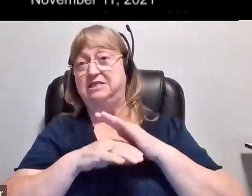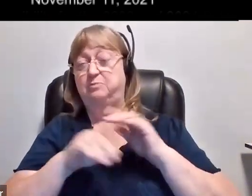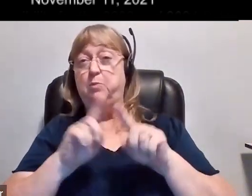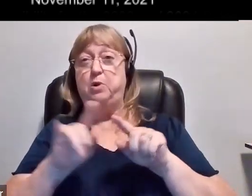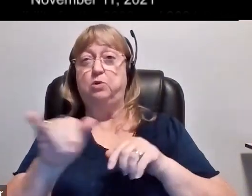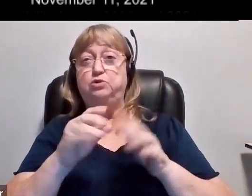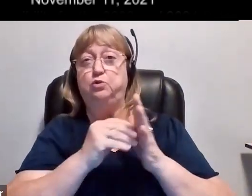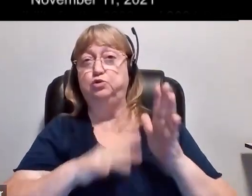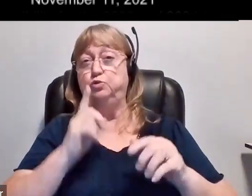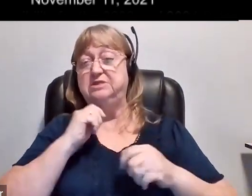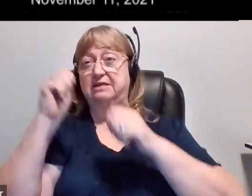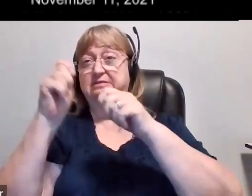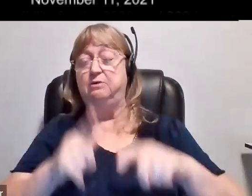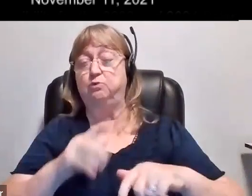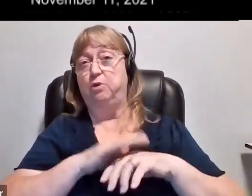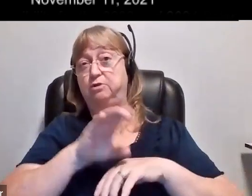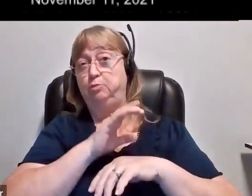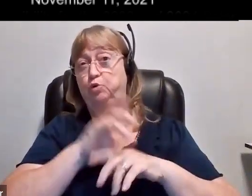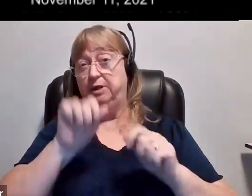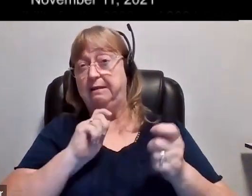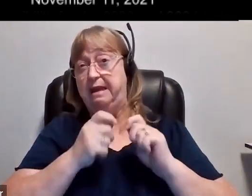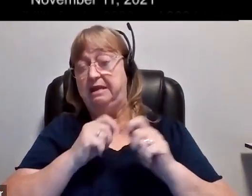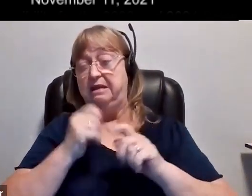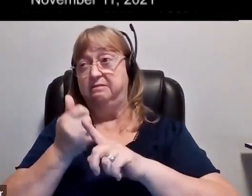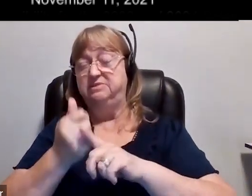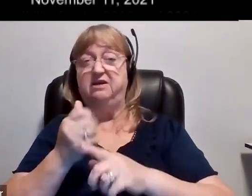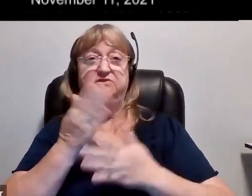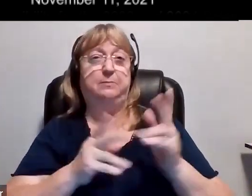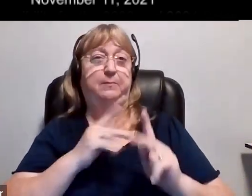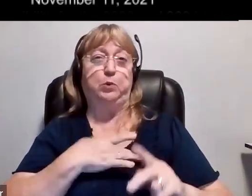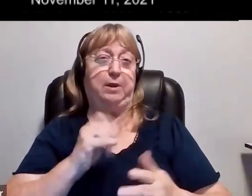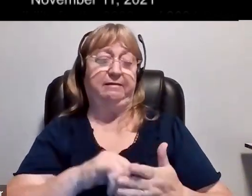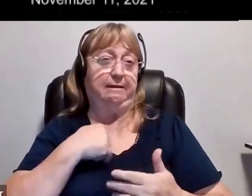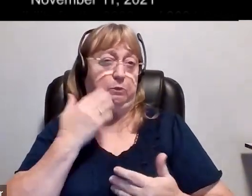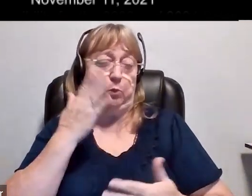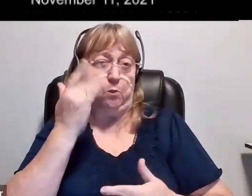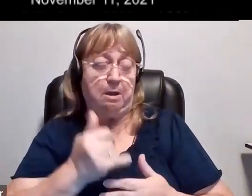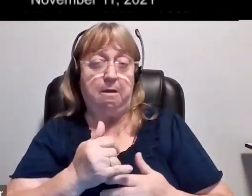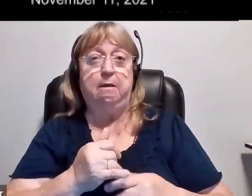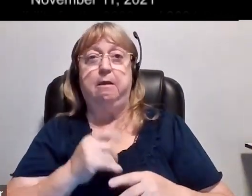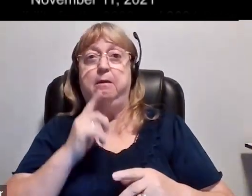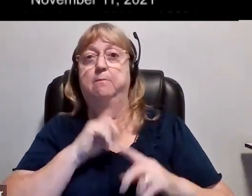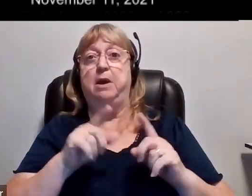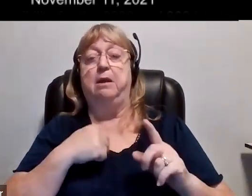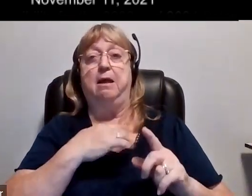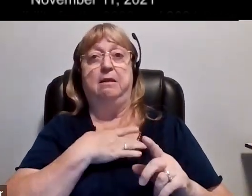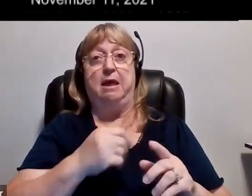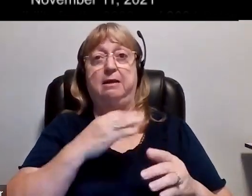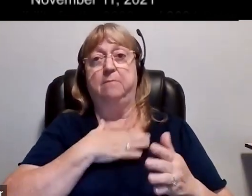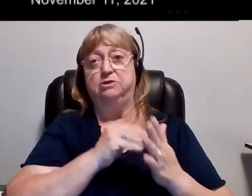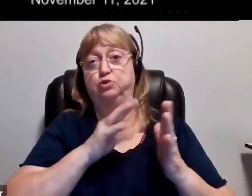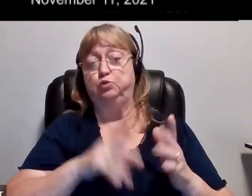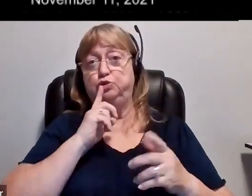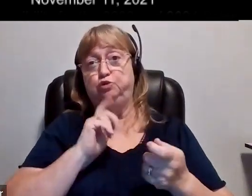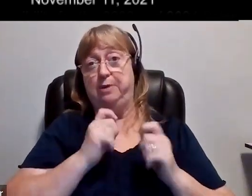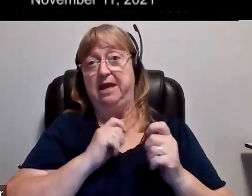can download it on their computer and they can edit it. Some people don't like that. I don't know why. But I like my students to